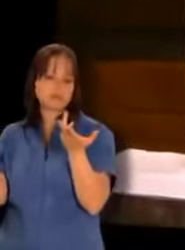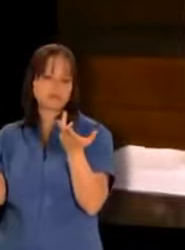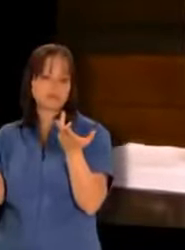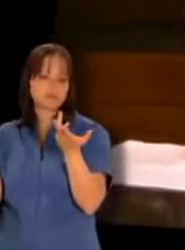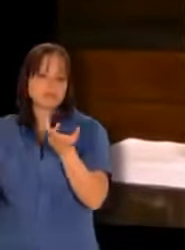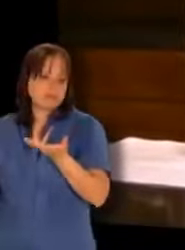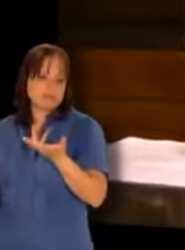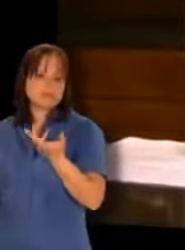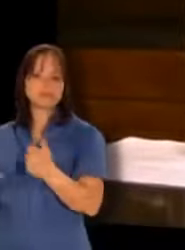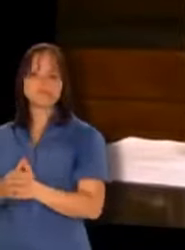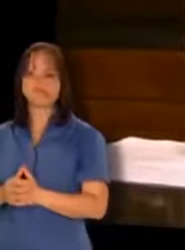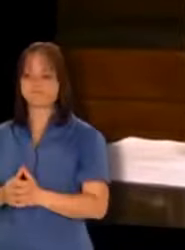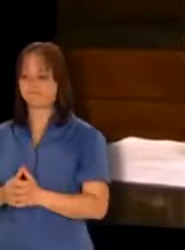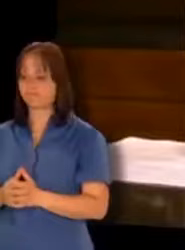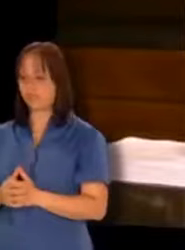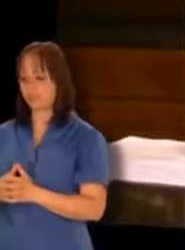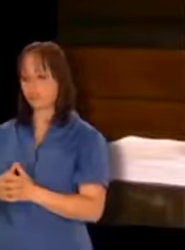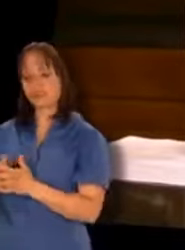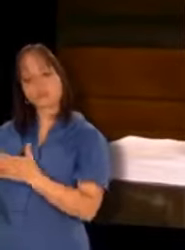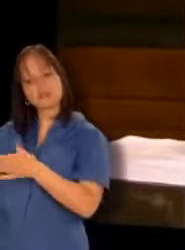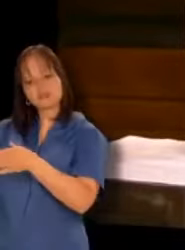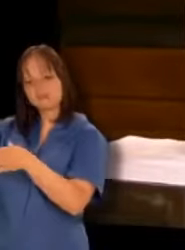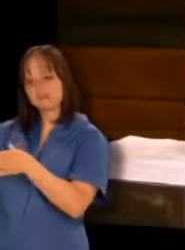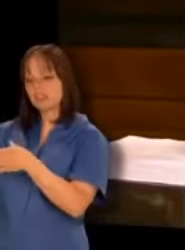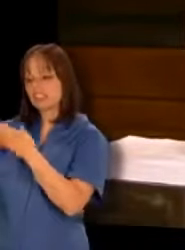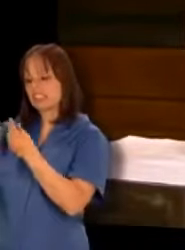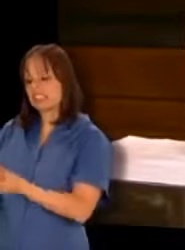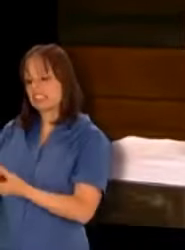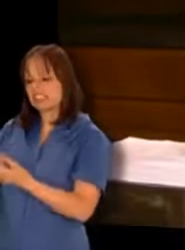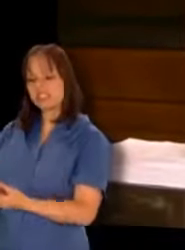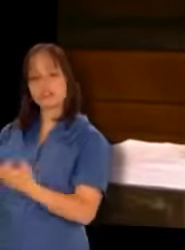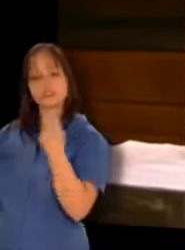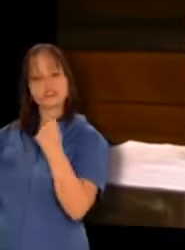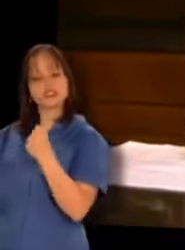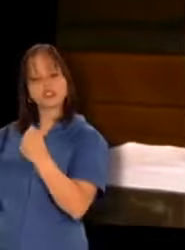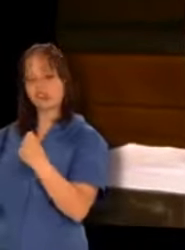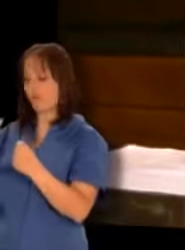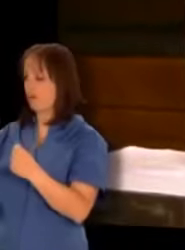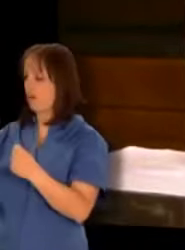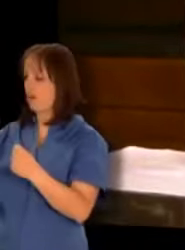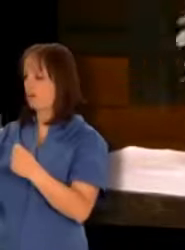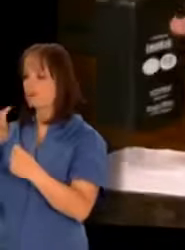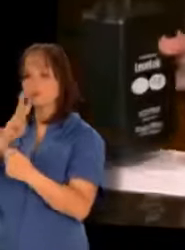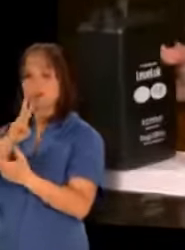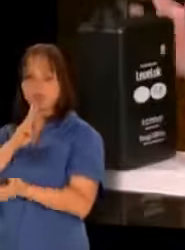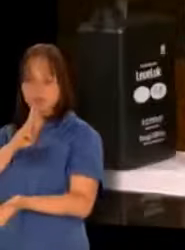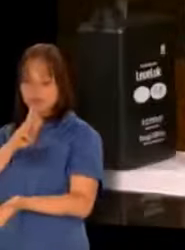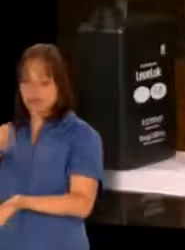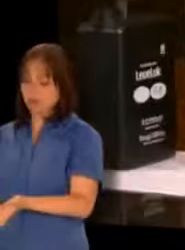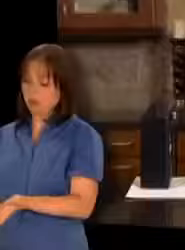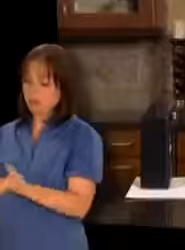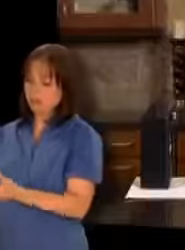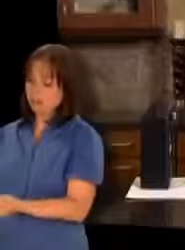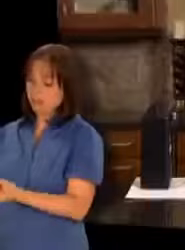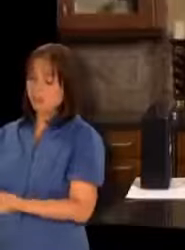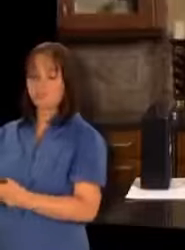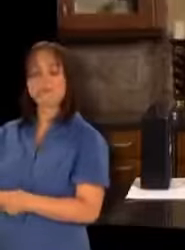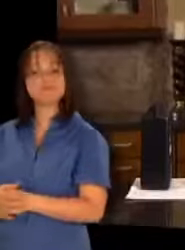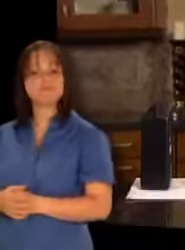them. So we'll just soak some of the tomatoes with the 11.5 strong Kangen water. And while those are